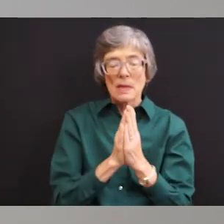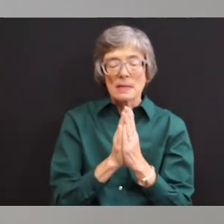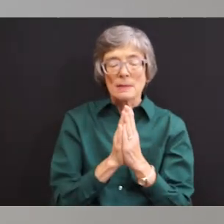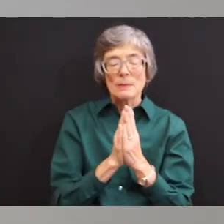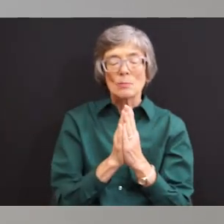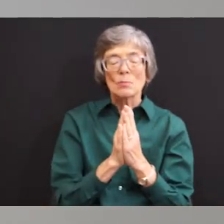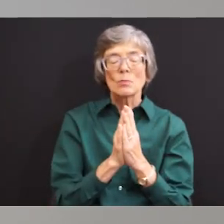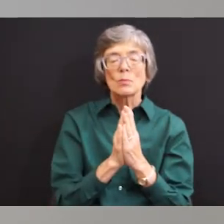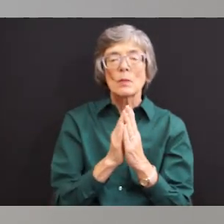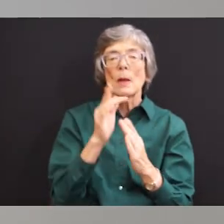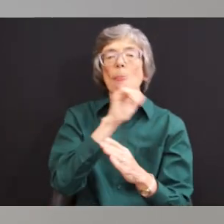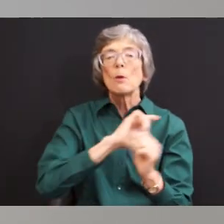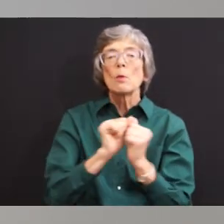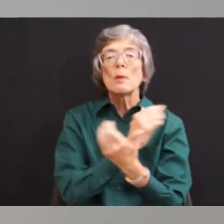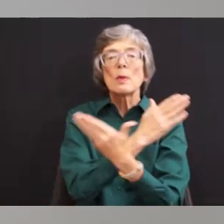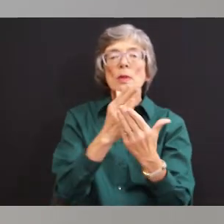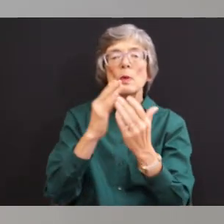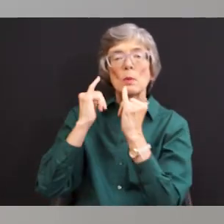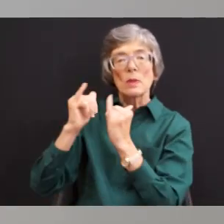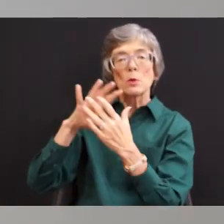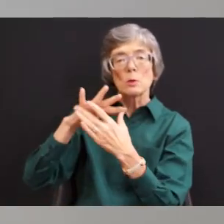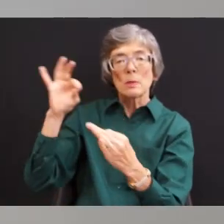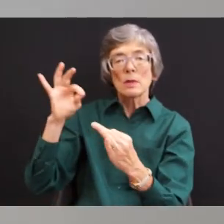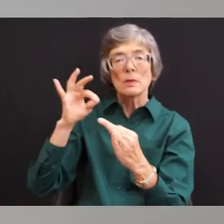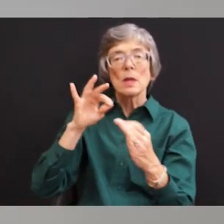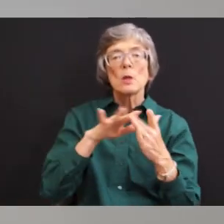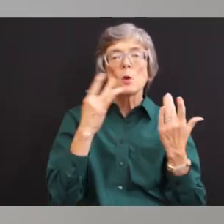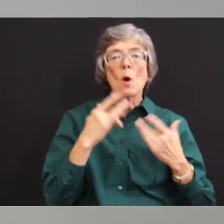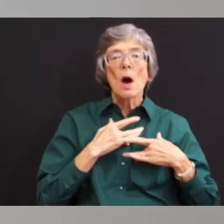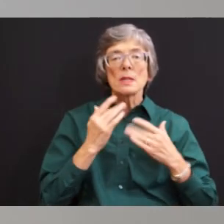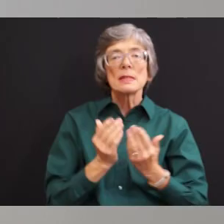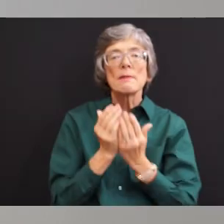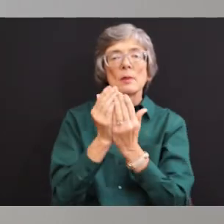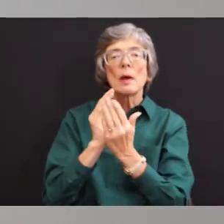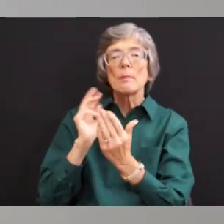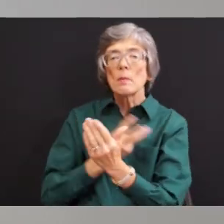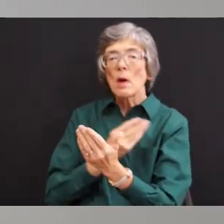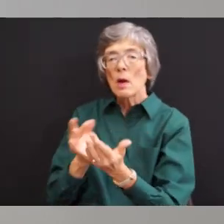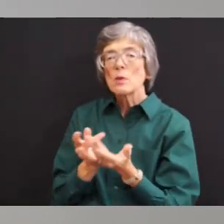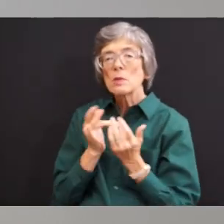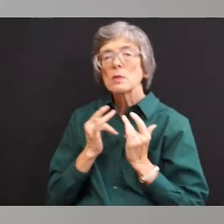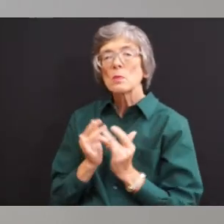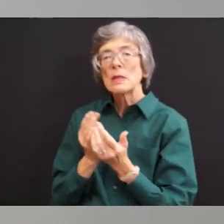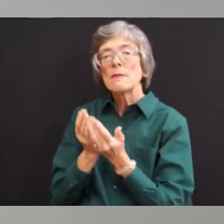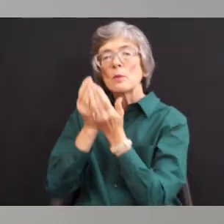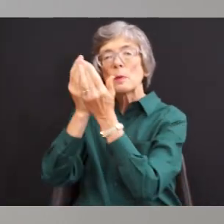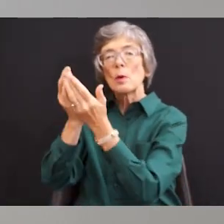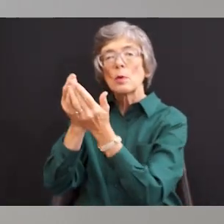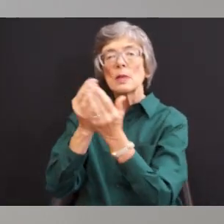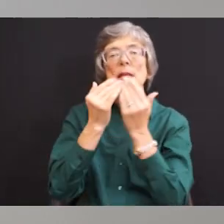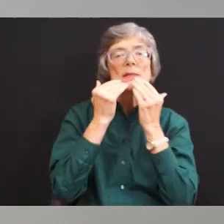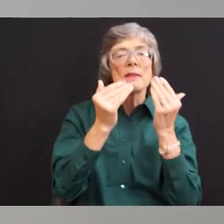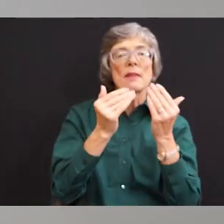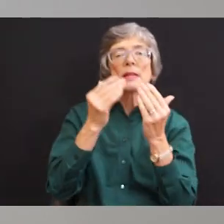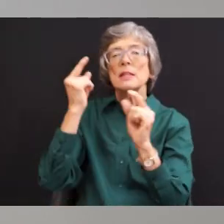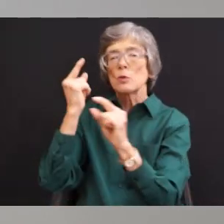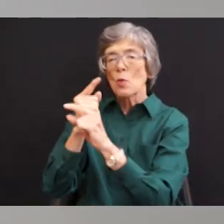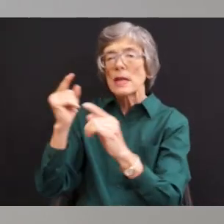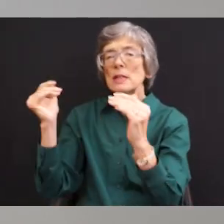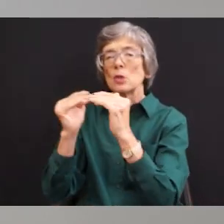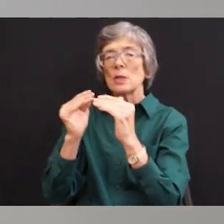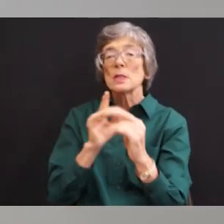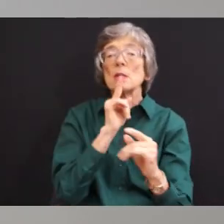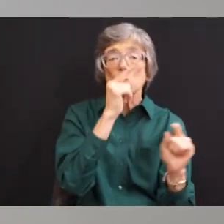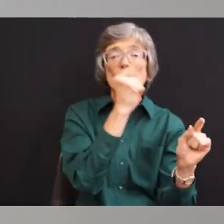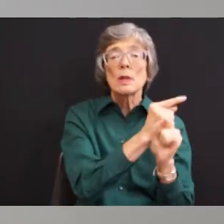Amen. The Lord be with you. And with your spirit. Lift up your hearts. We lift them up to the Lord. Let us give thanks to the Lord our God. It is right and just. It